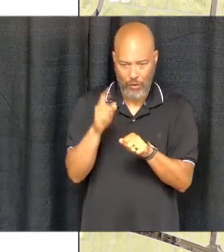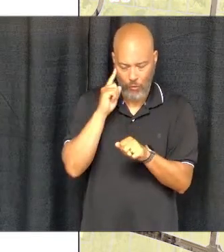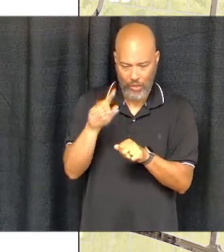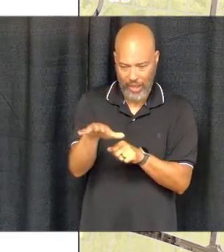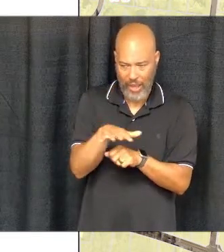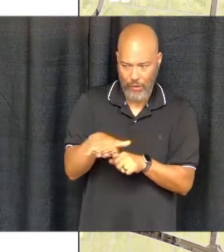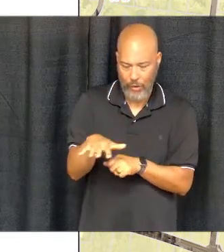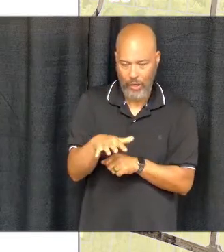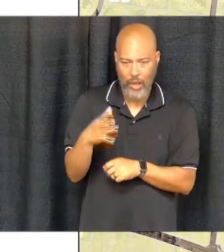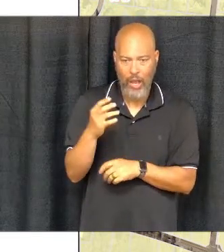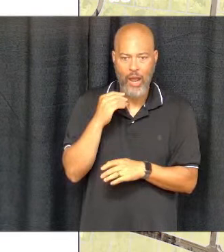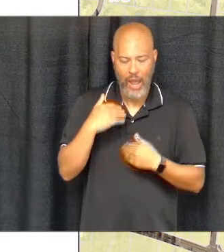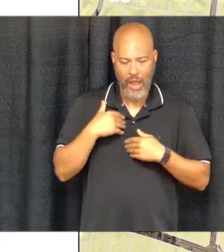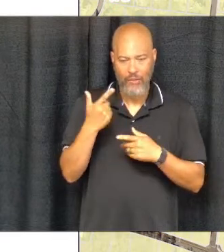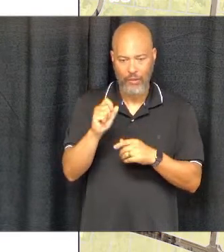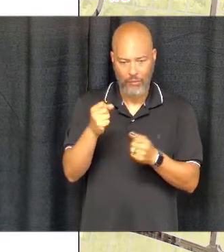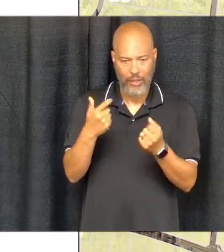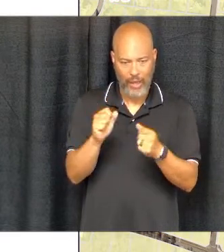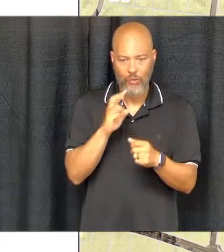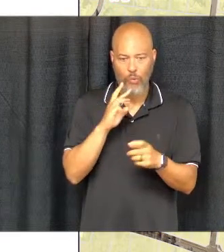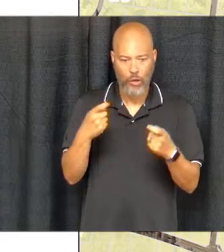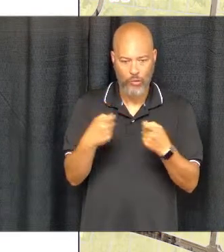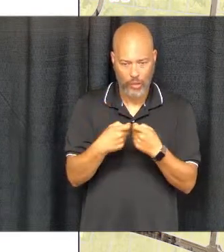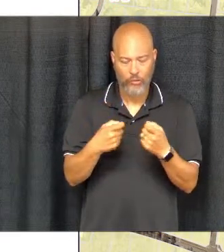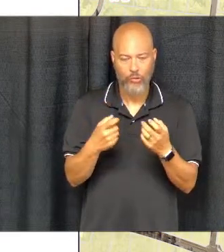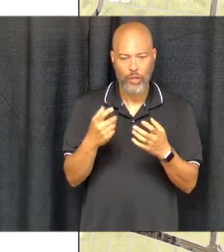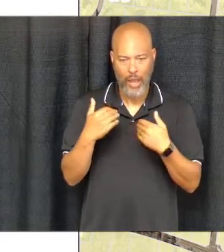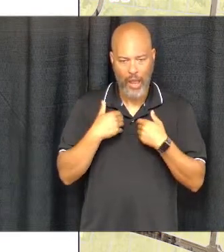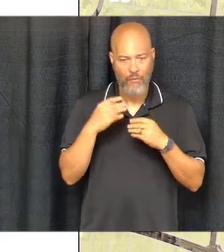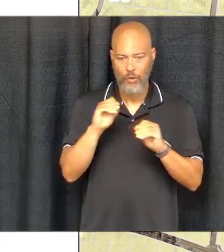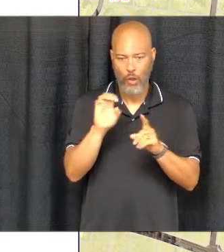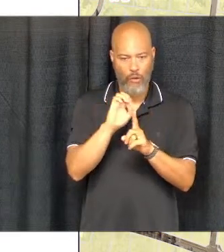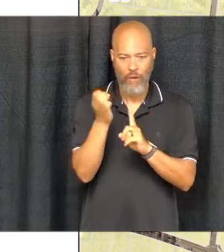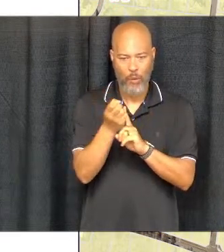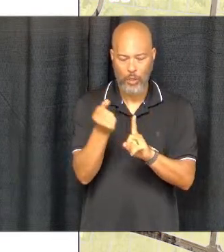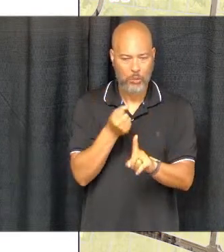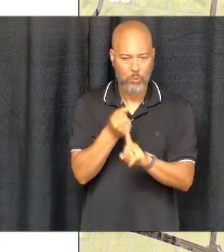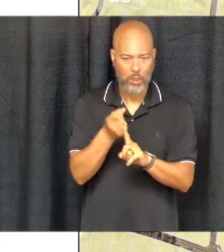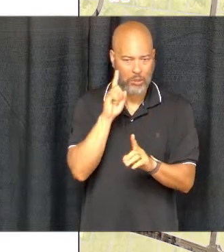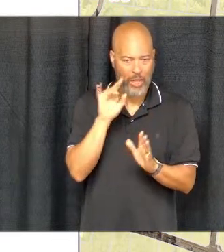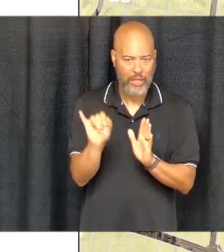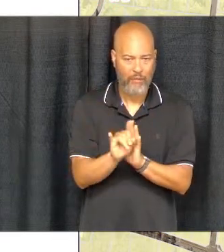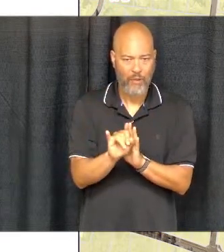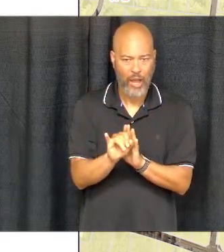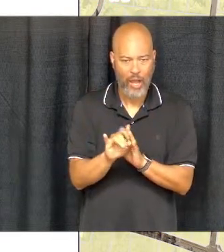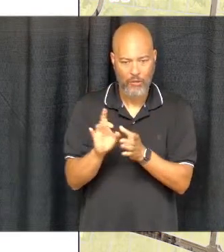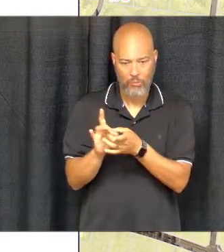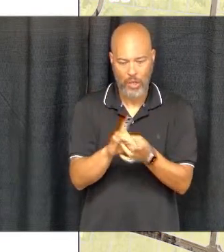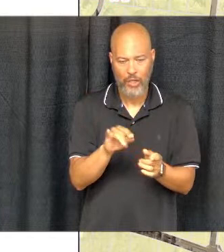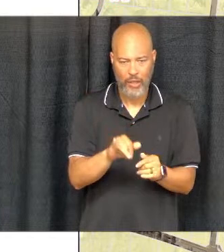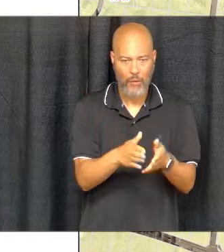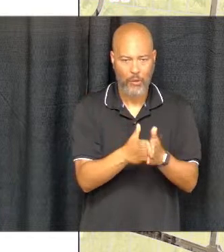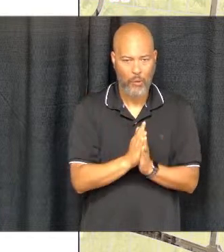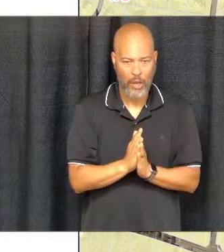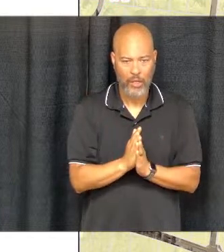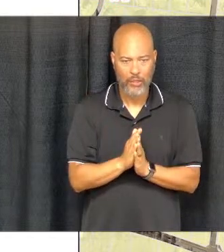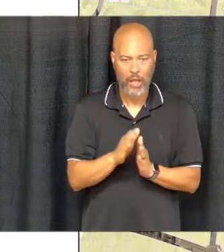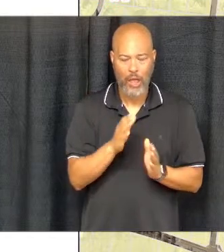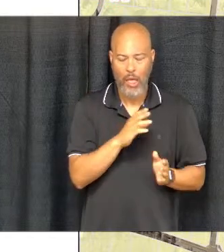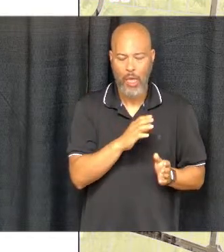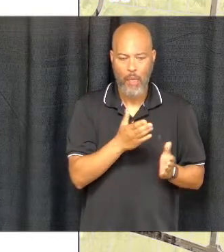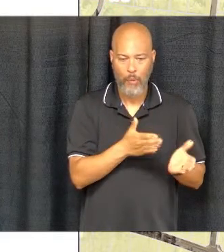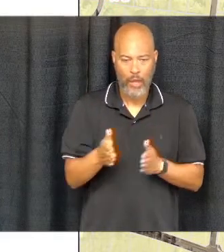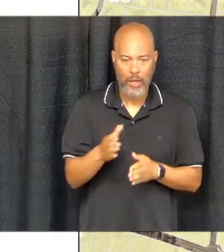area. Adequate infrastructure will serve the site, and no adverse environmental issues were identified relative to this request. The Planning Commission